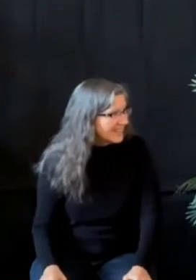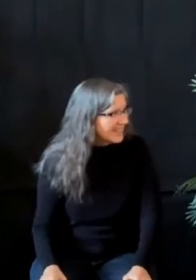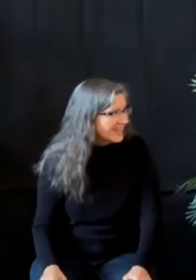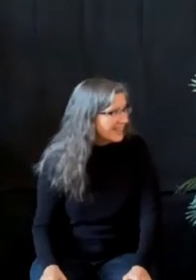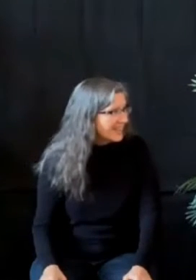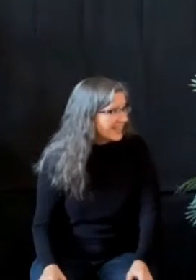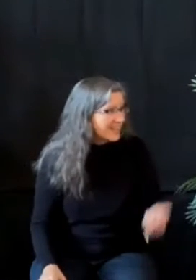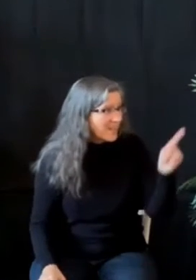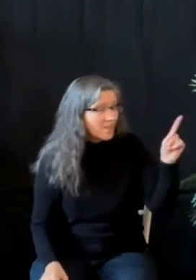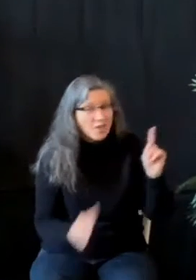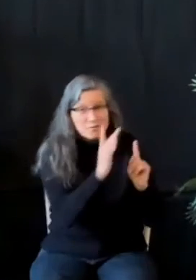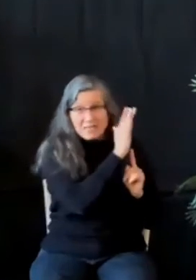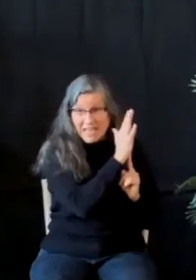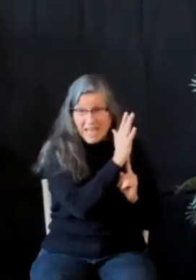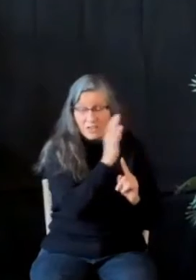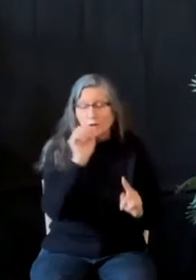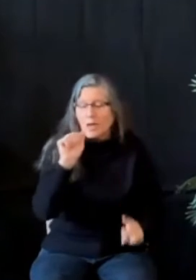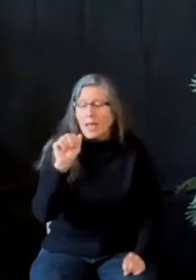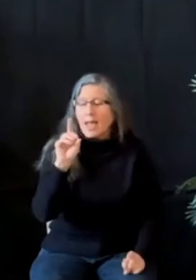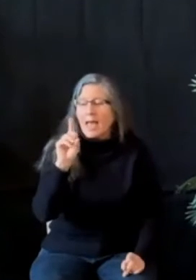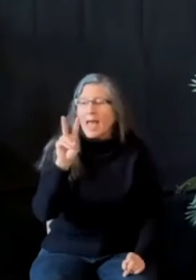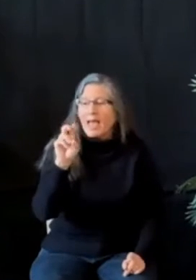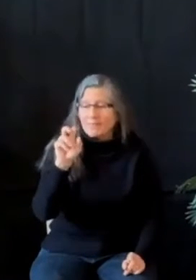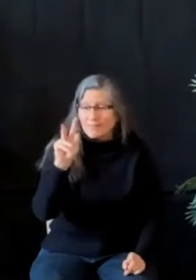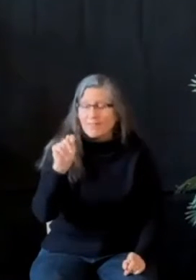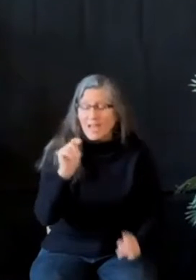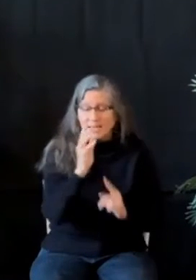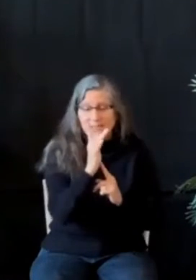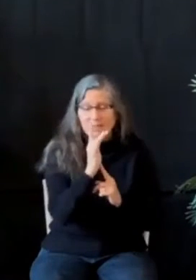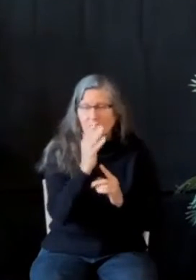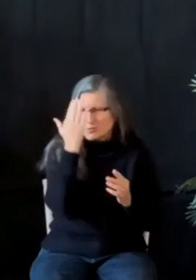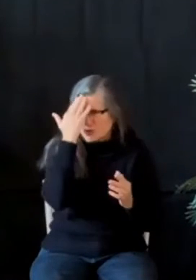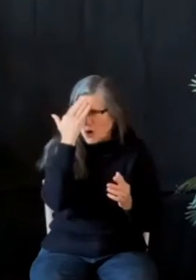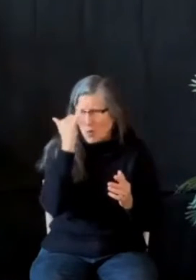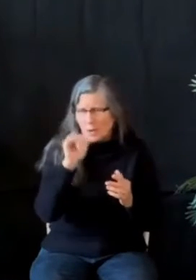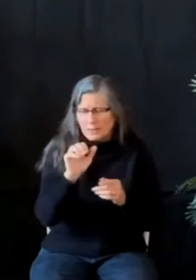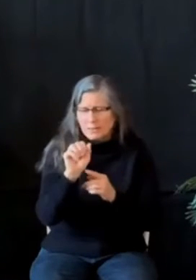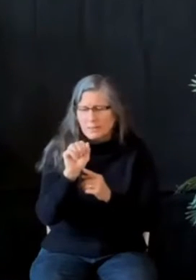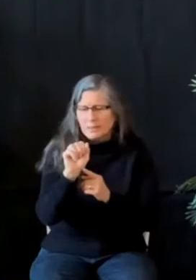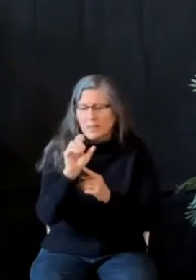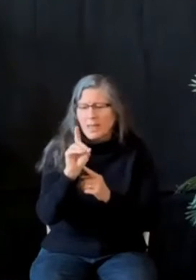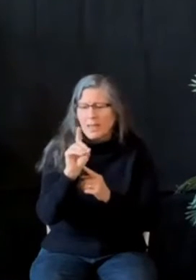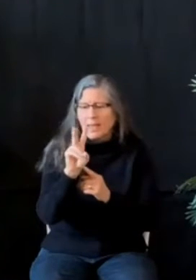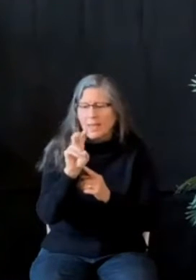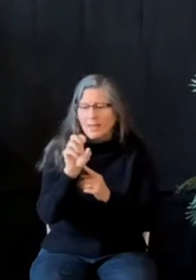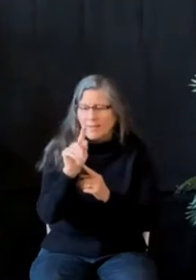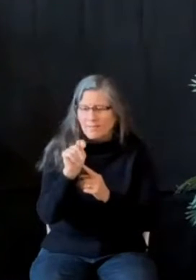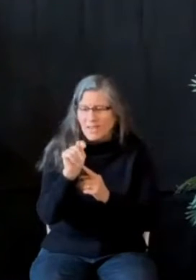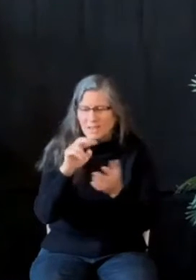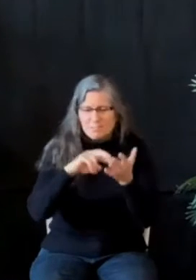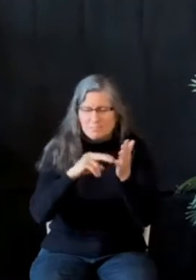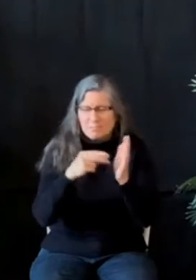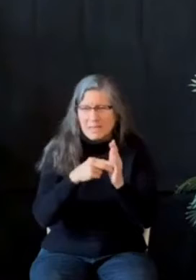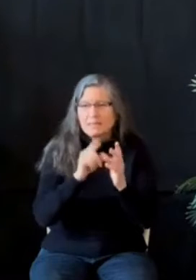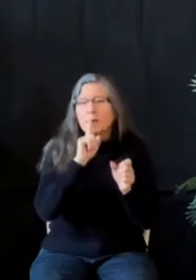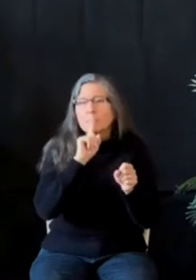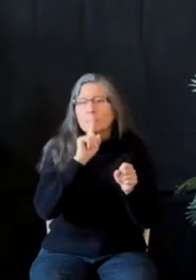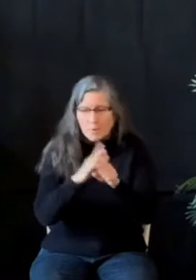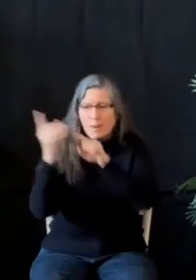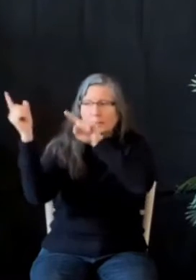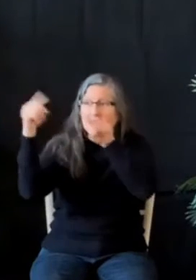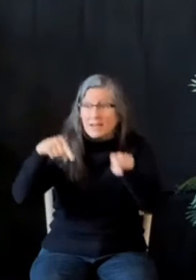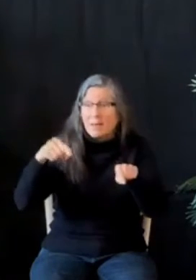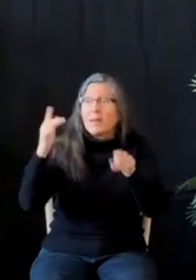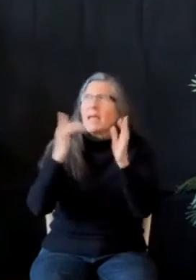These are the Advent candles. You know what Advent means? Advent means a promised coming. And Jesus promised that he